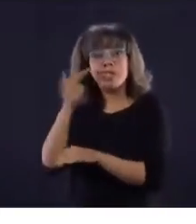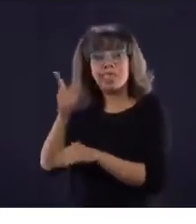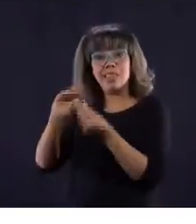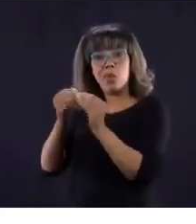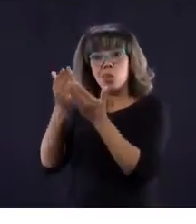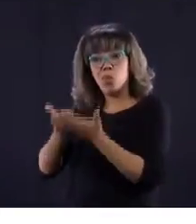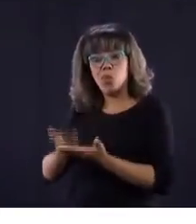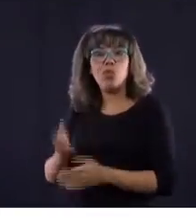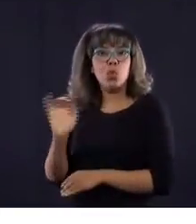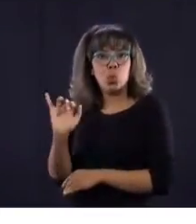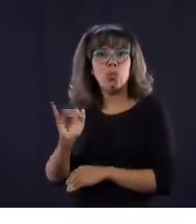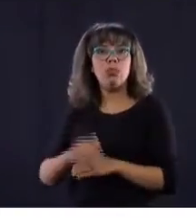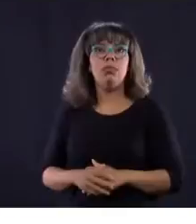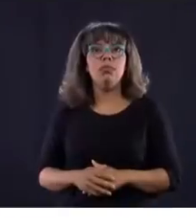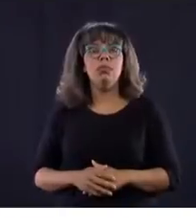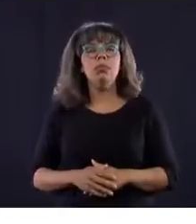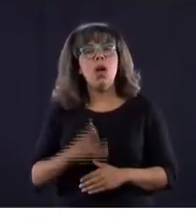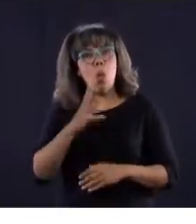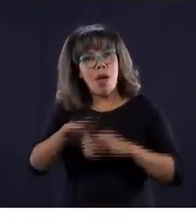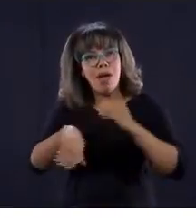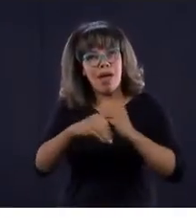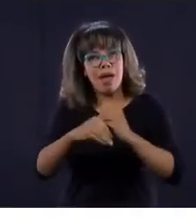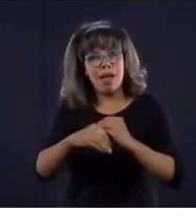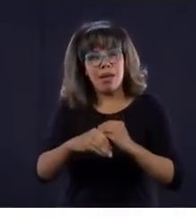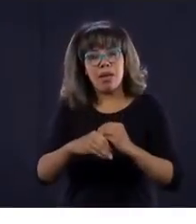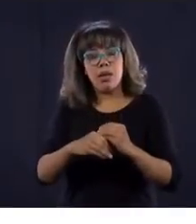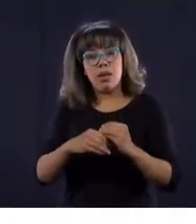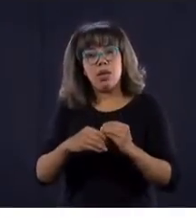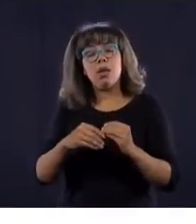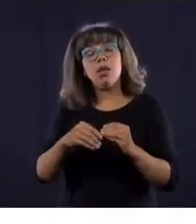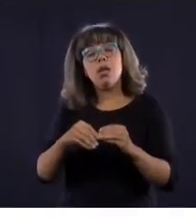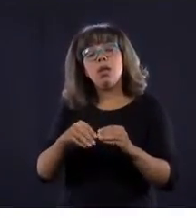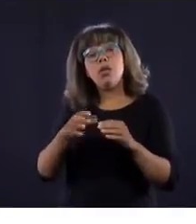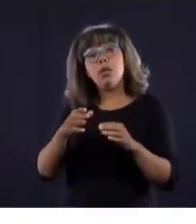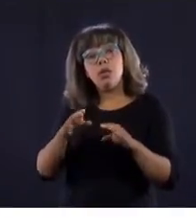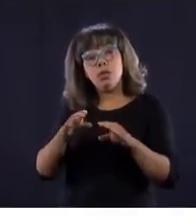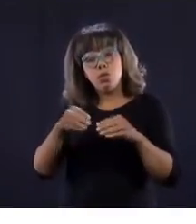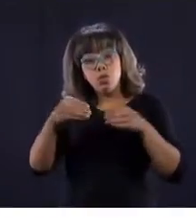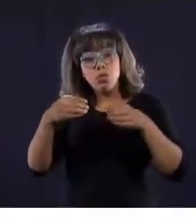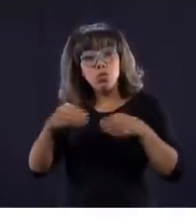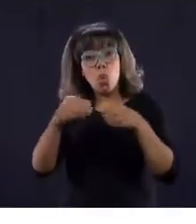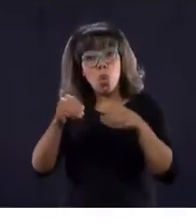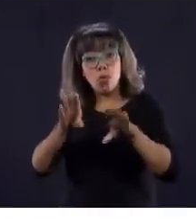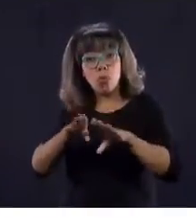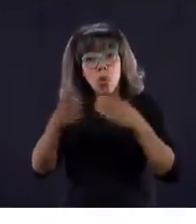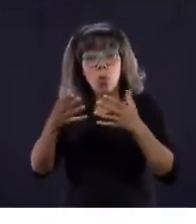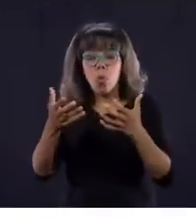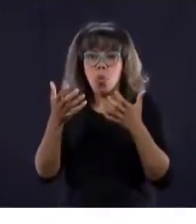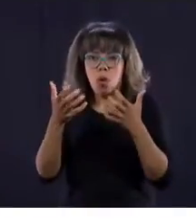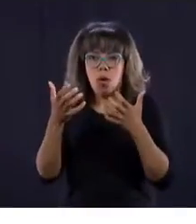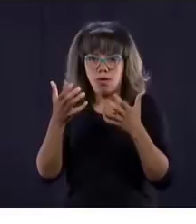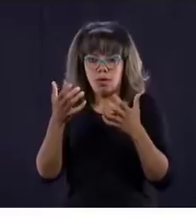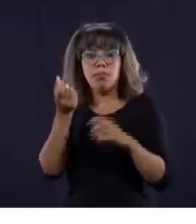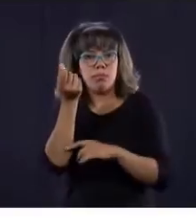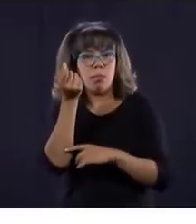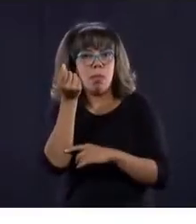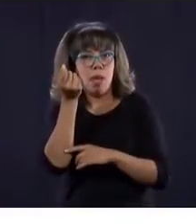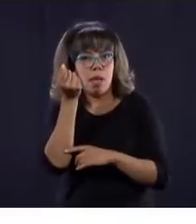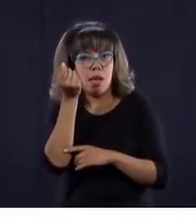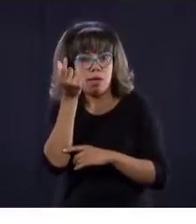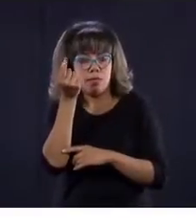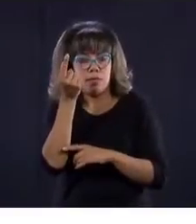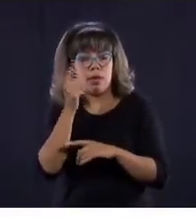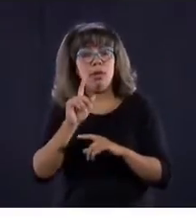control with the way it's managed, with the number of people that we have right now continuing